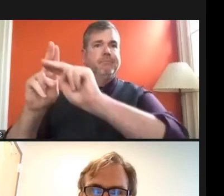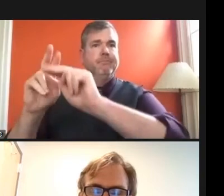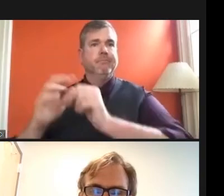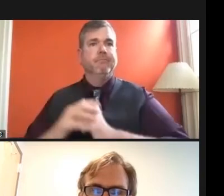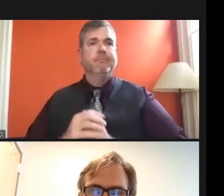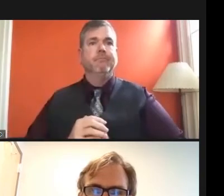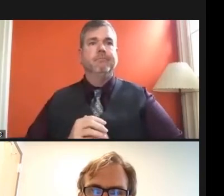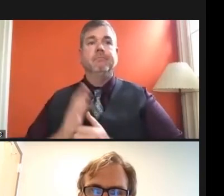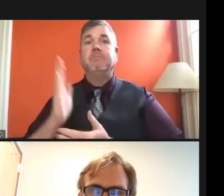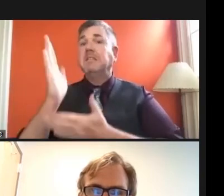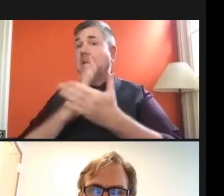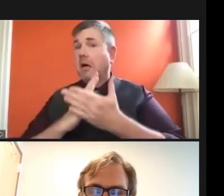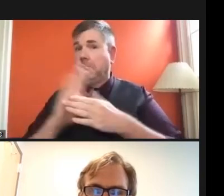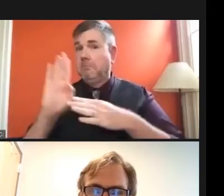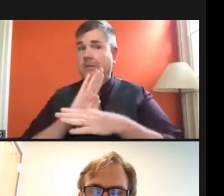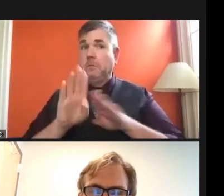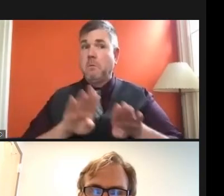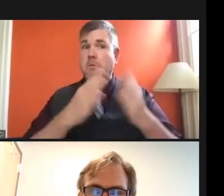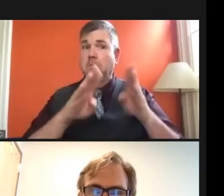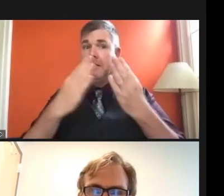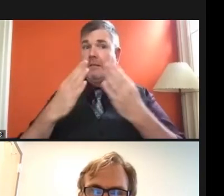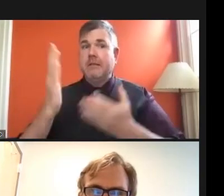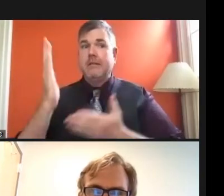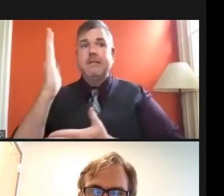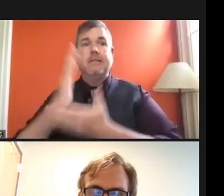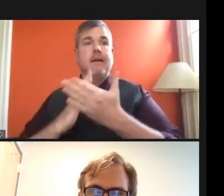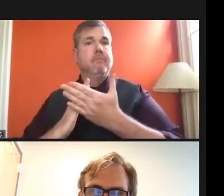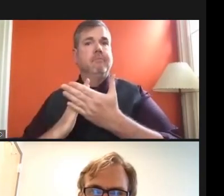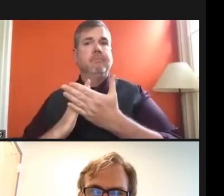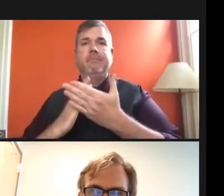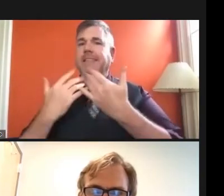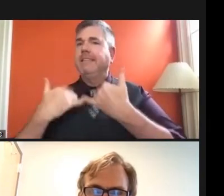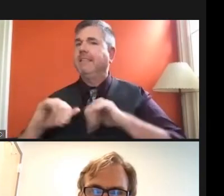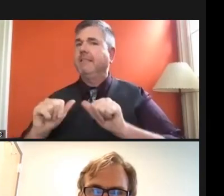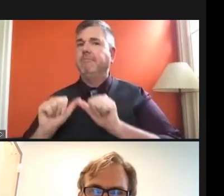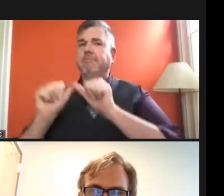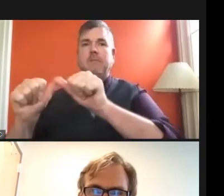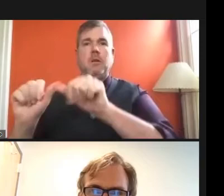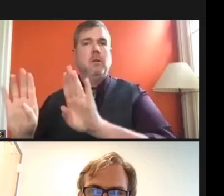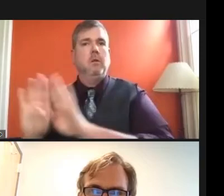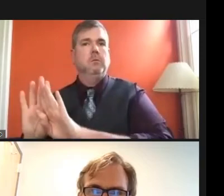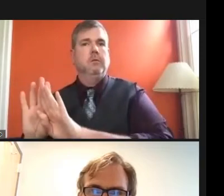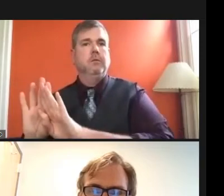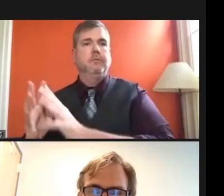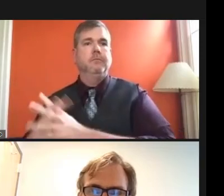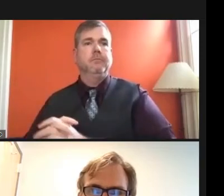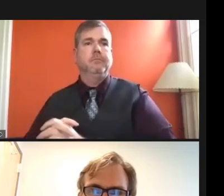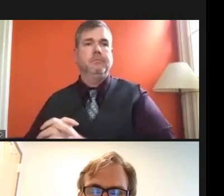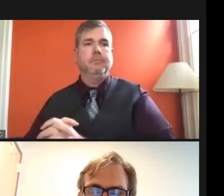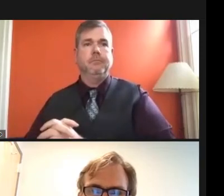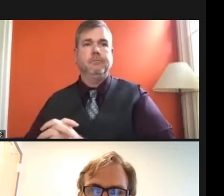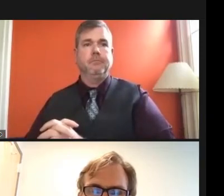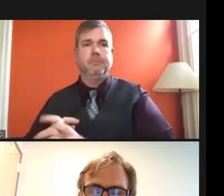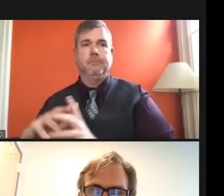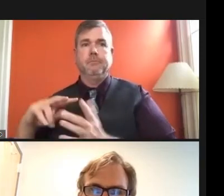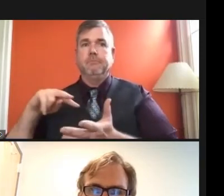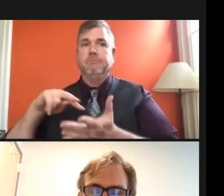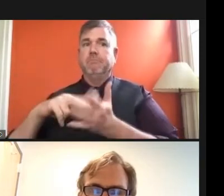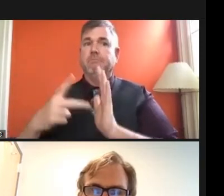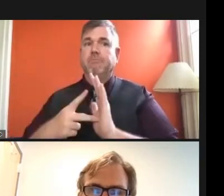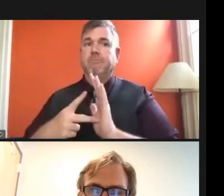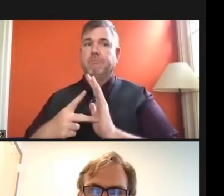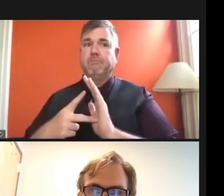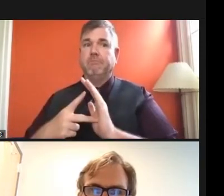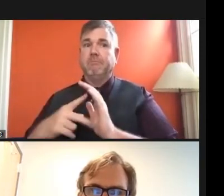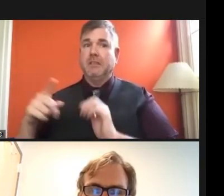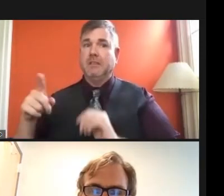Would Marin Public Health ever entertain the idea of taking a step backward and in strengthening the